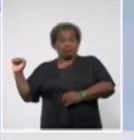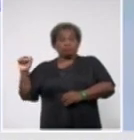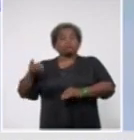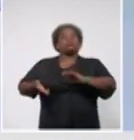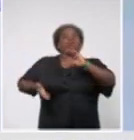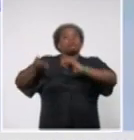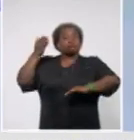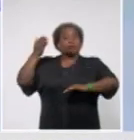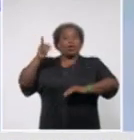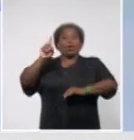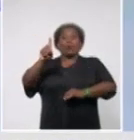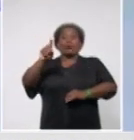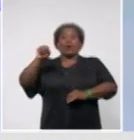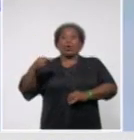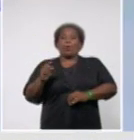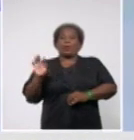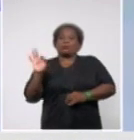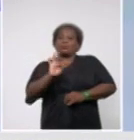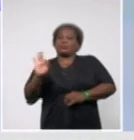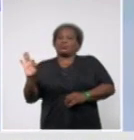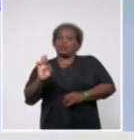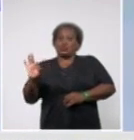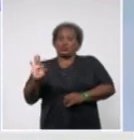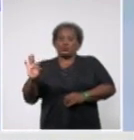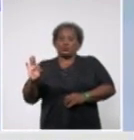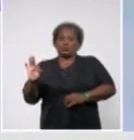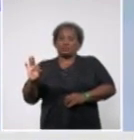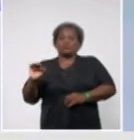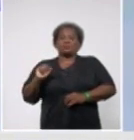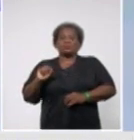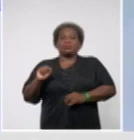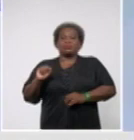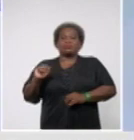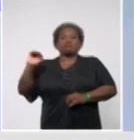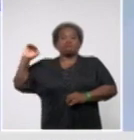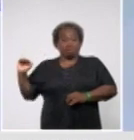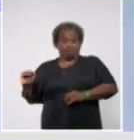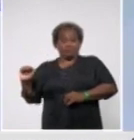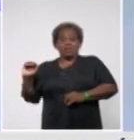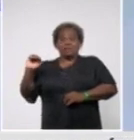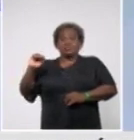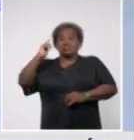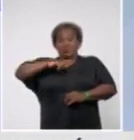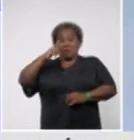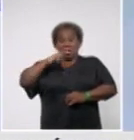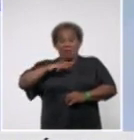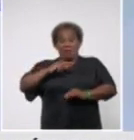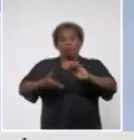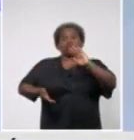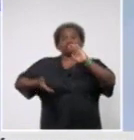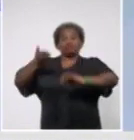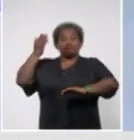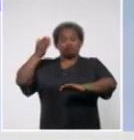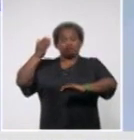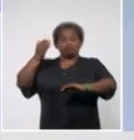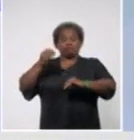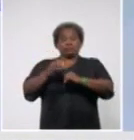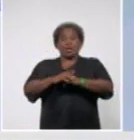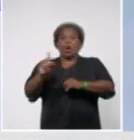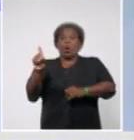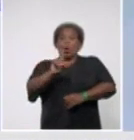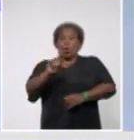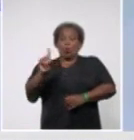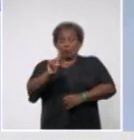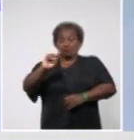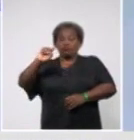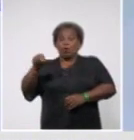Matanzas drops to 5.56. Pinar del Rio rises to 1.88